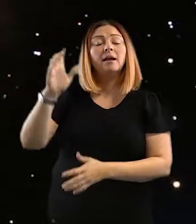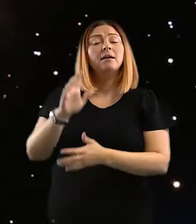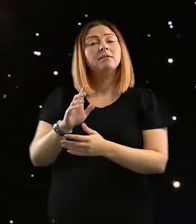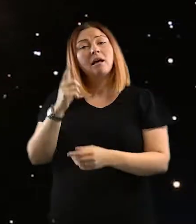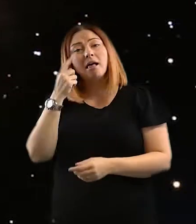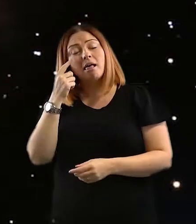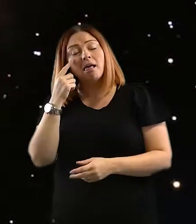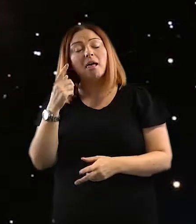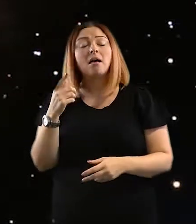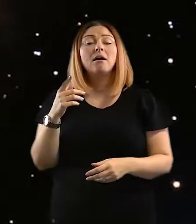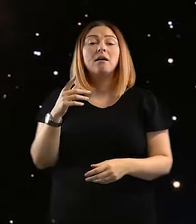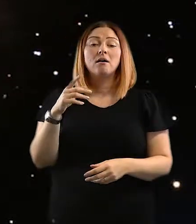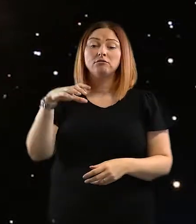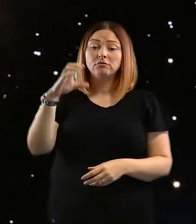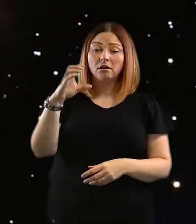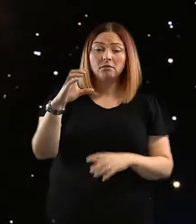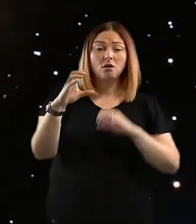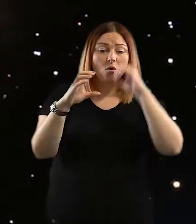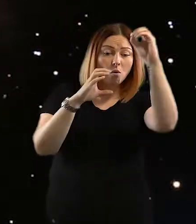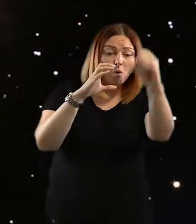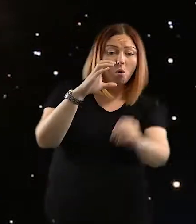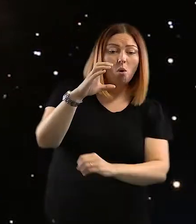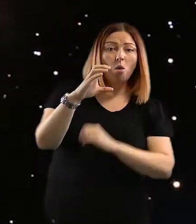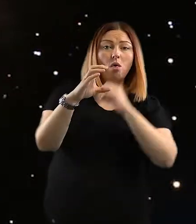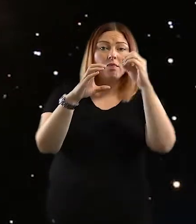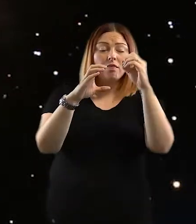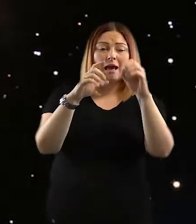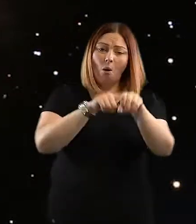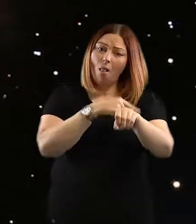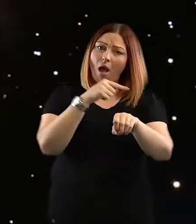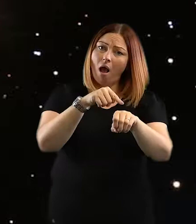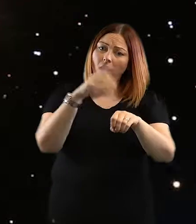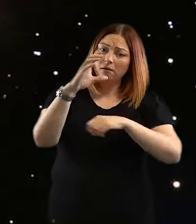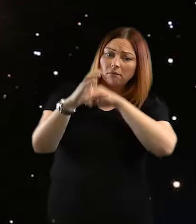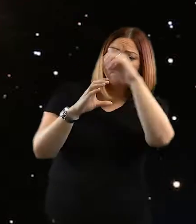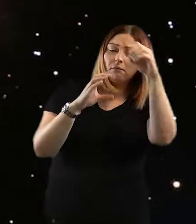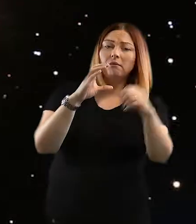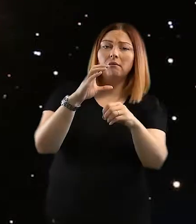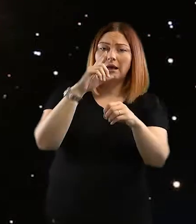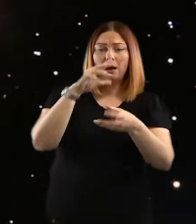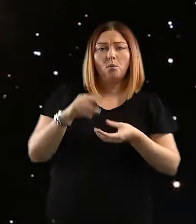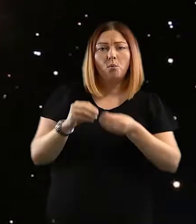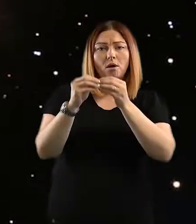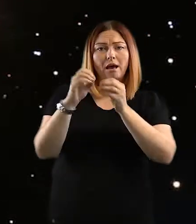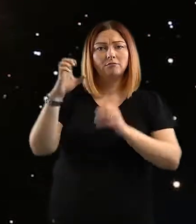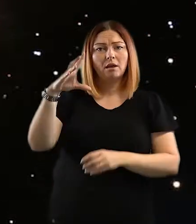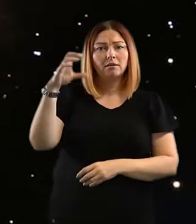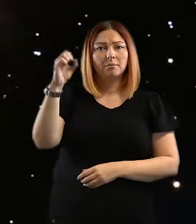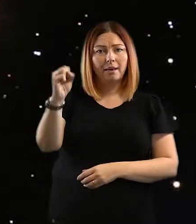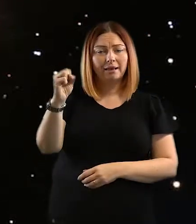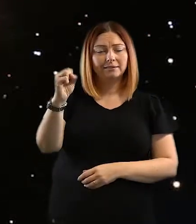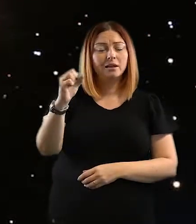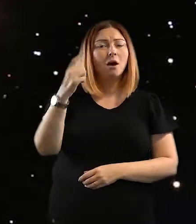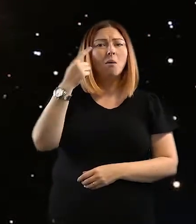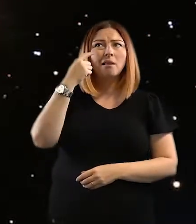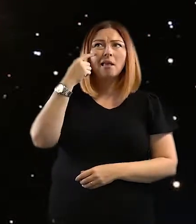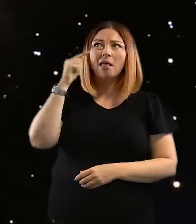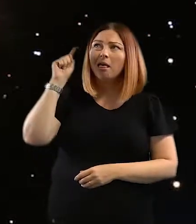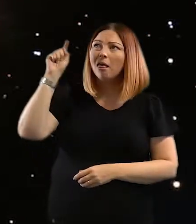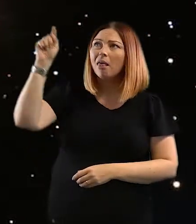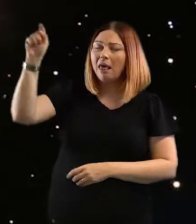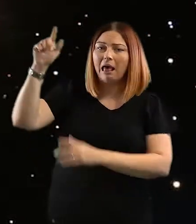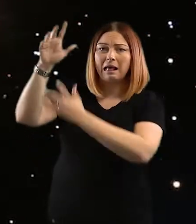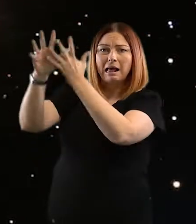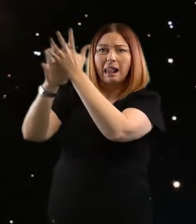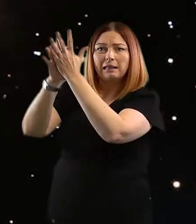the Earth to orbit the Sun, we can work out what the mass of the Sun is. But when we look at very distant things, other galaxies and so on, when we watch